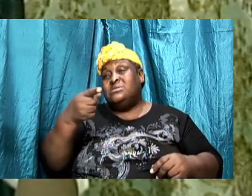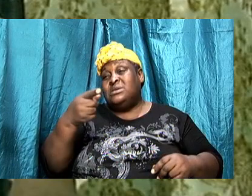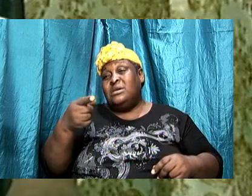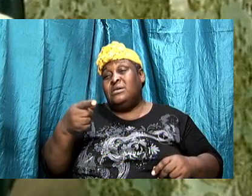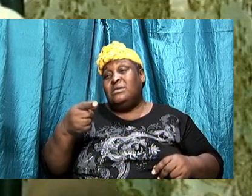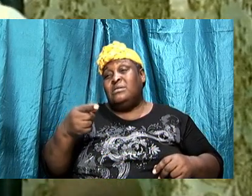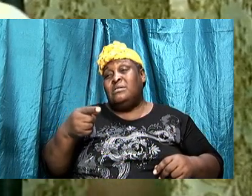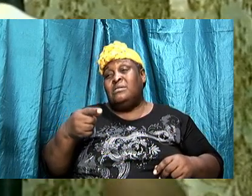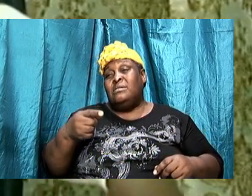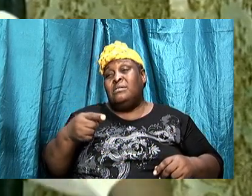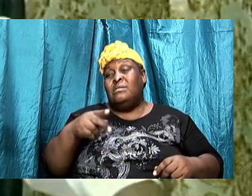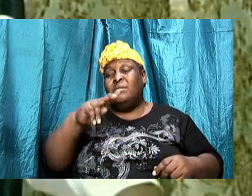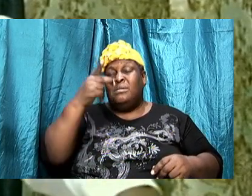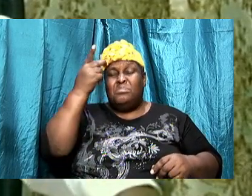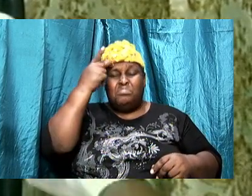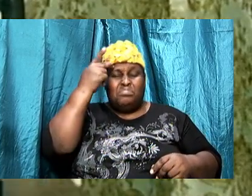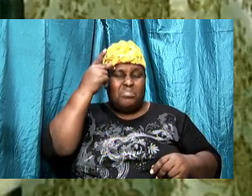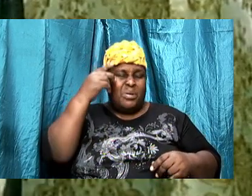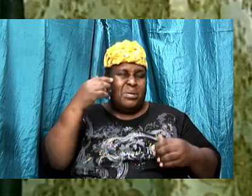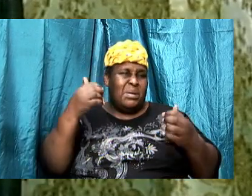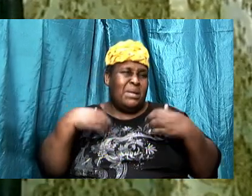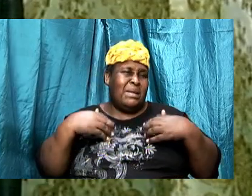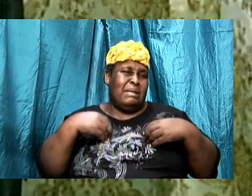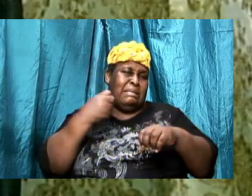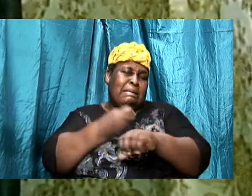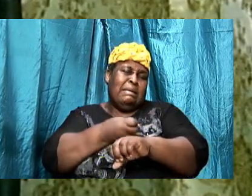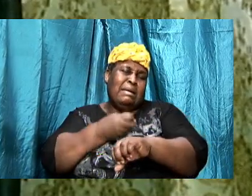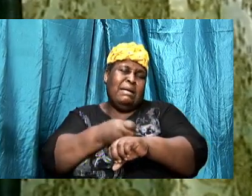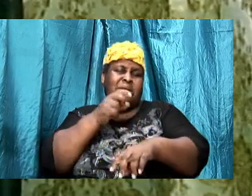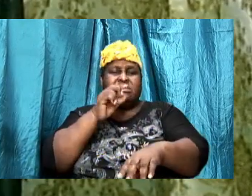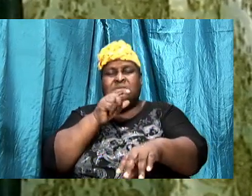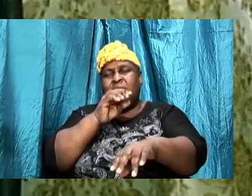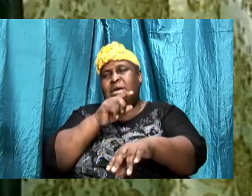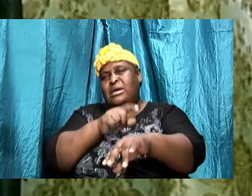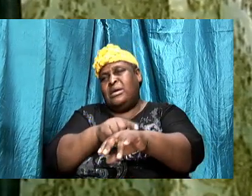had a rough time leading up to